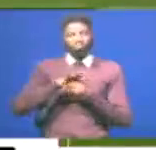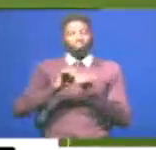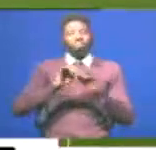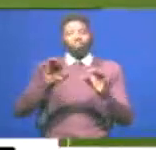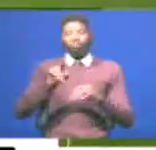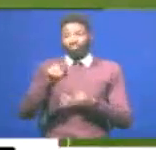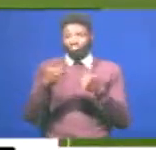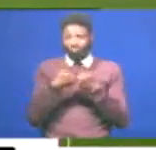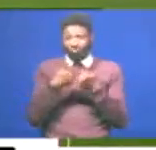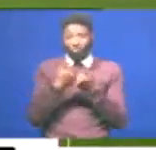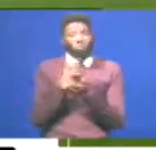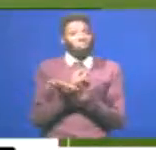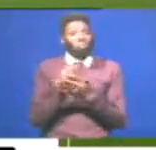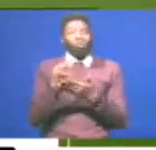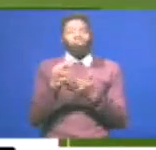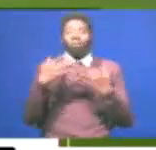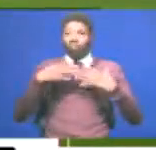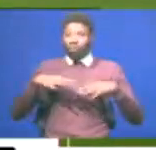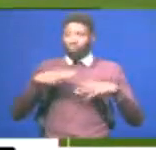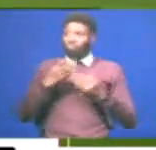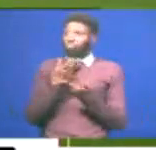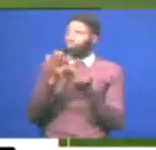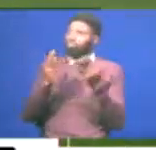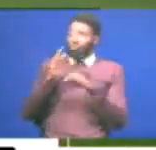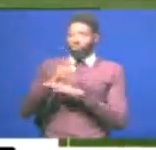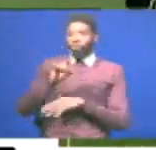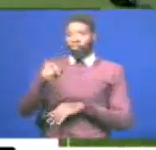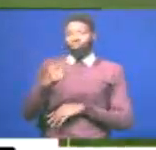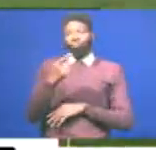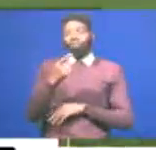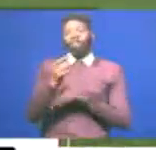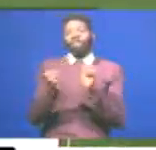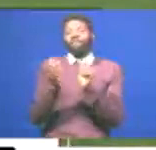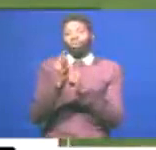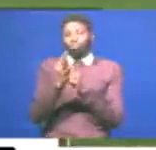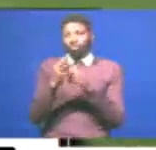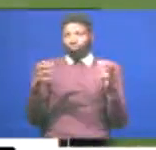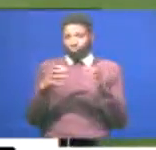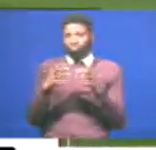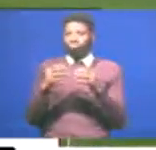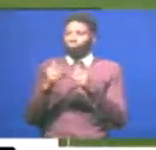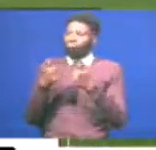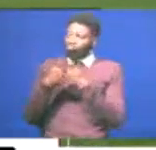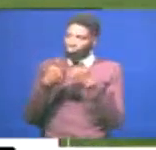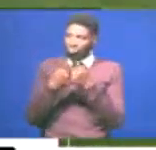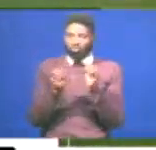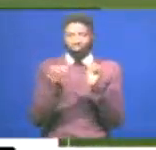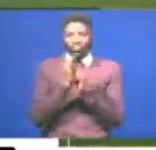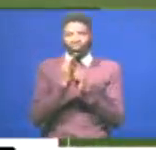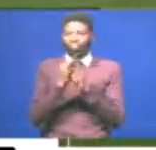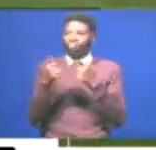attracted participants, with about 1,114 athletes competing in 13 games and 83 teams drawn from 8